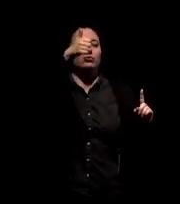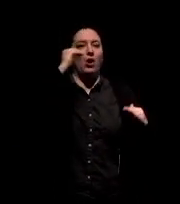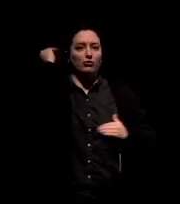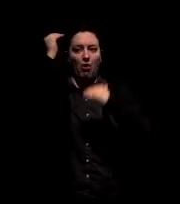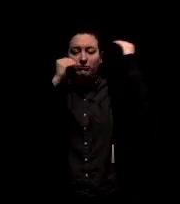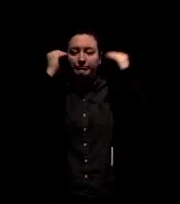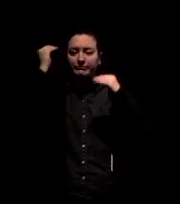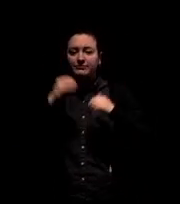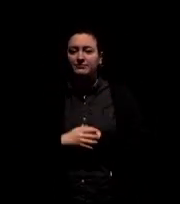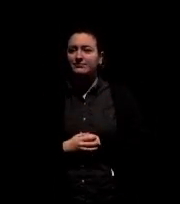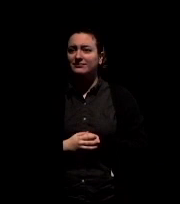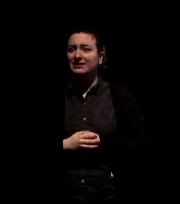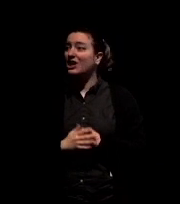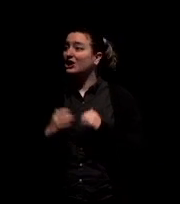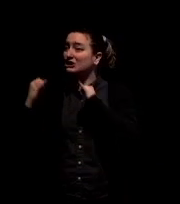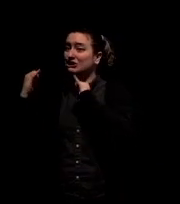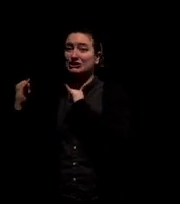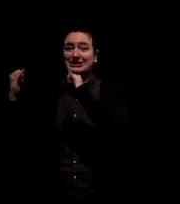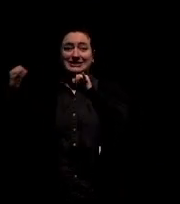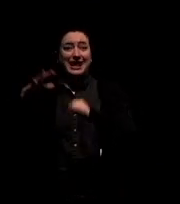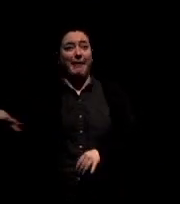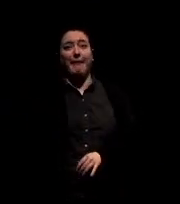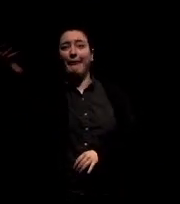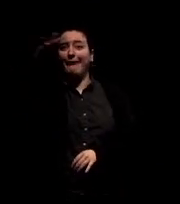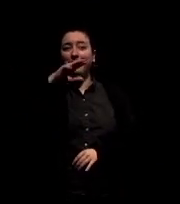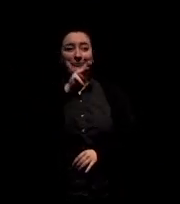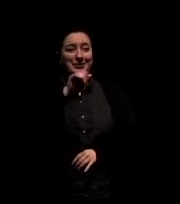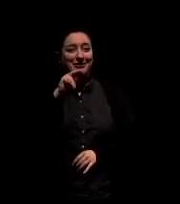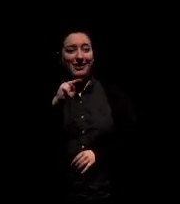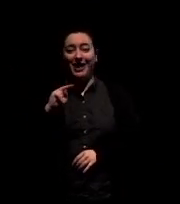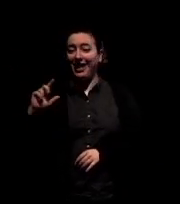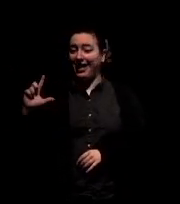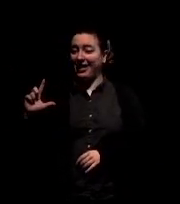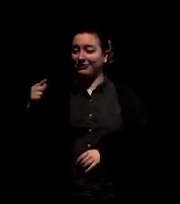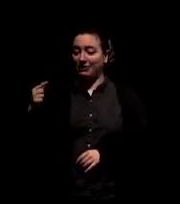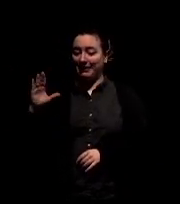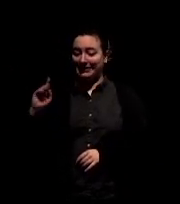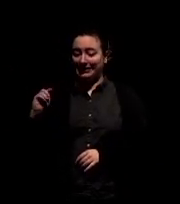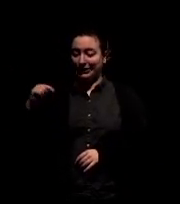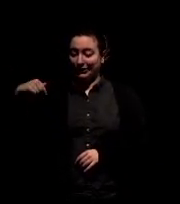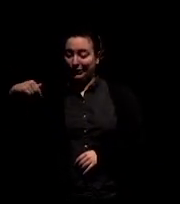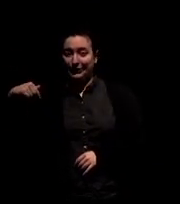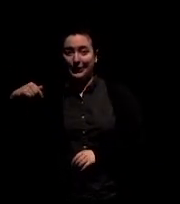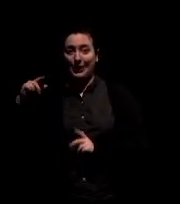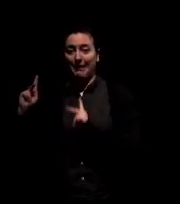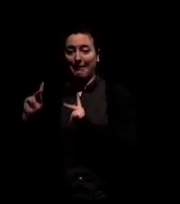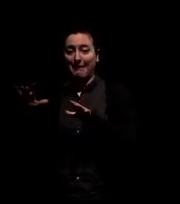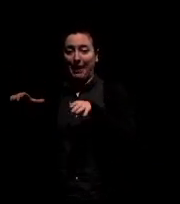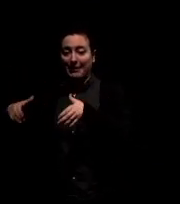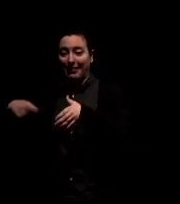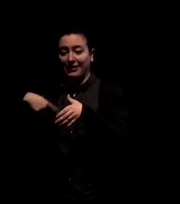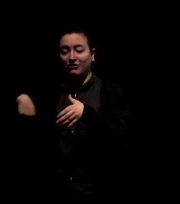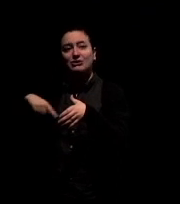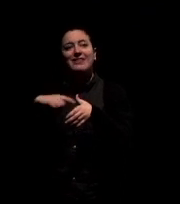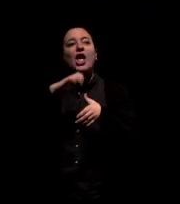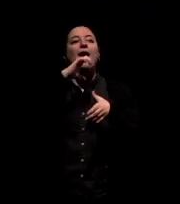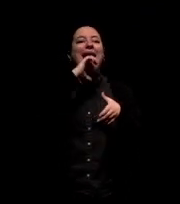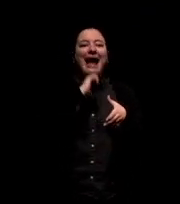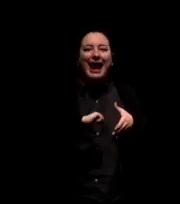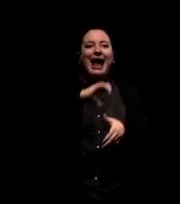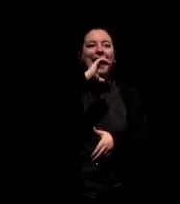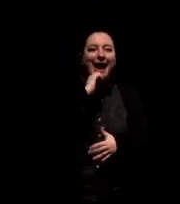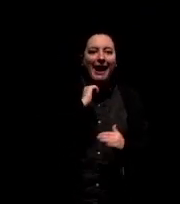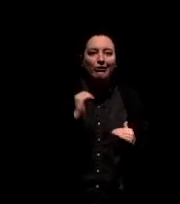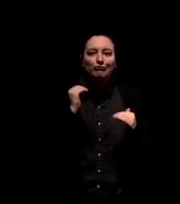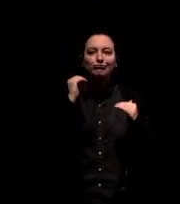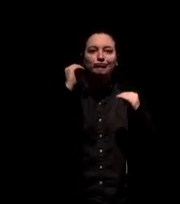Minnesota's population, the LGBTQ population is aging. It's the fastest growing demographic in LGBTQ